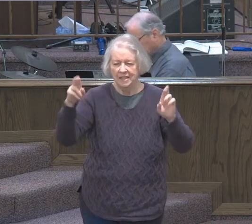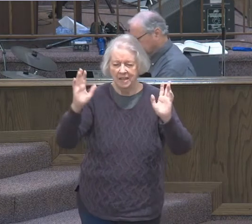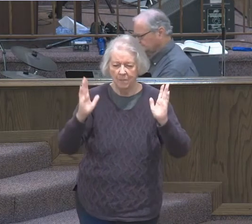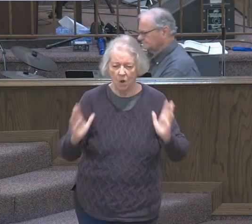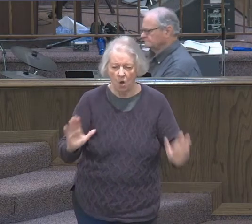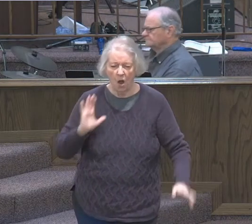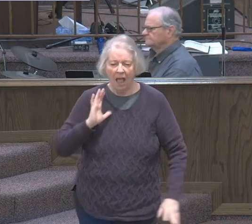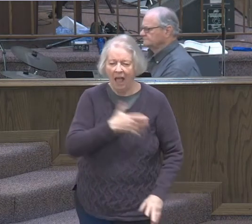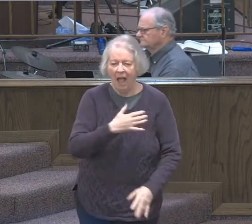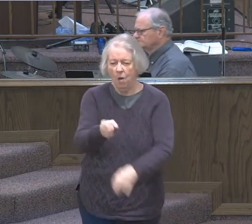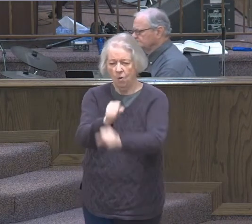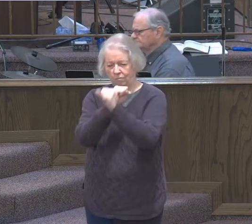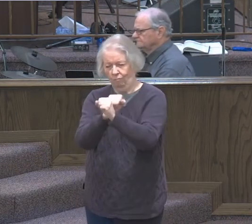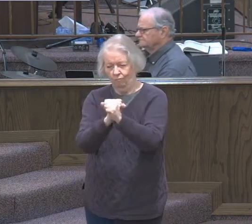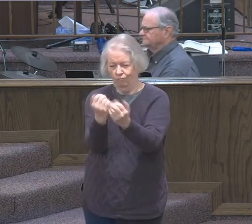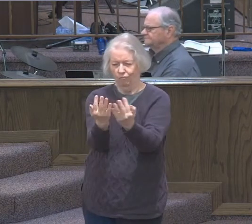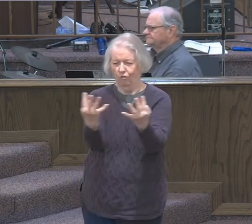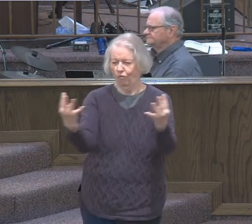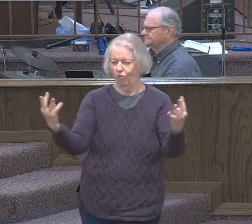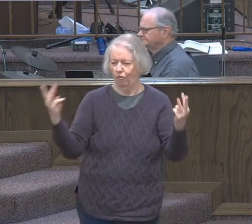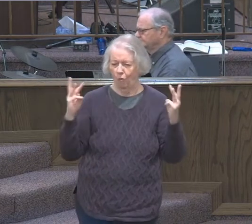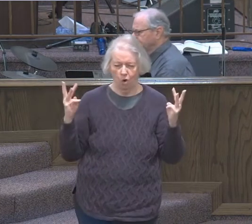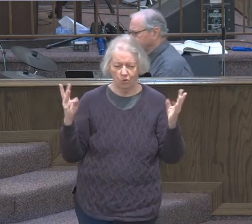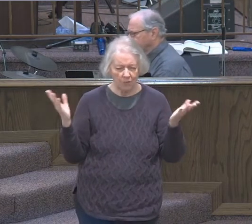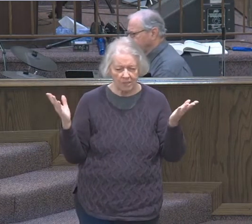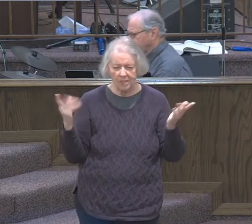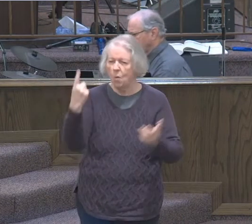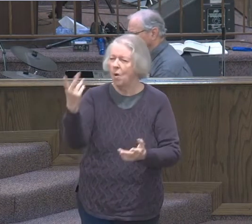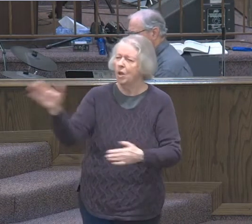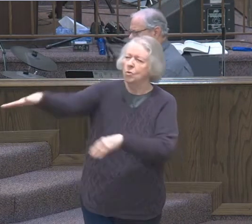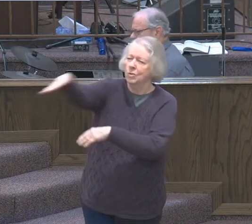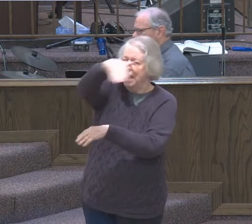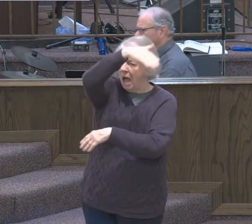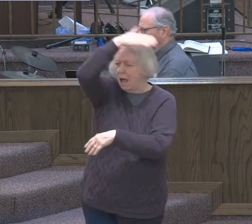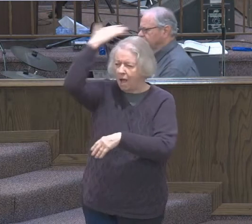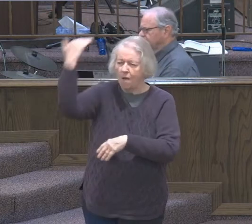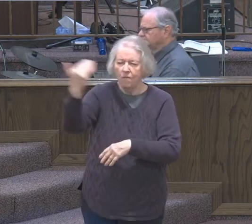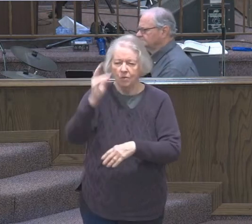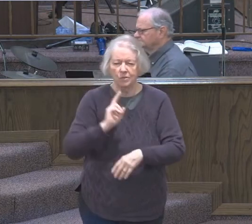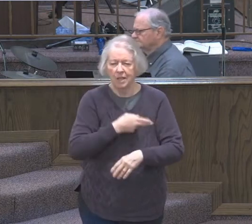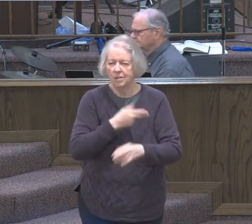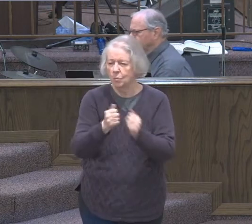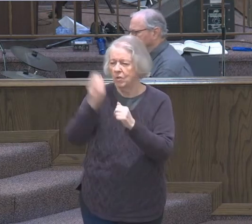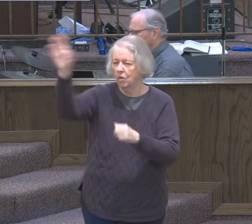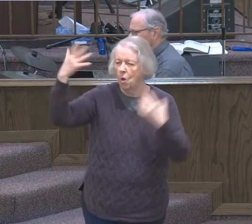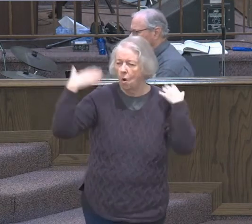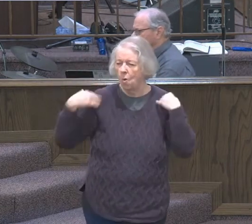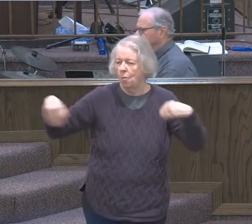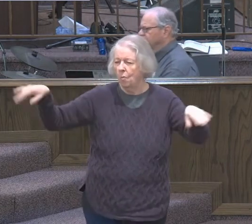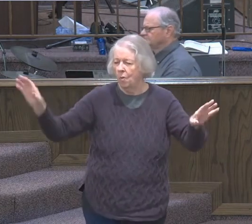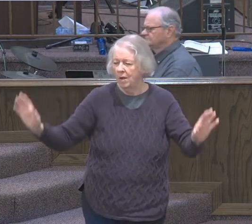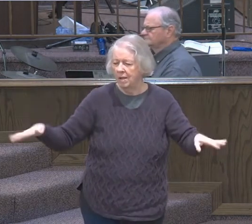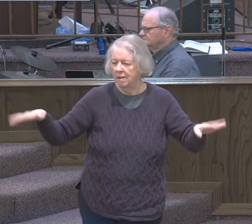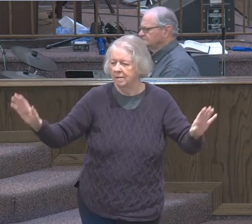Fortress, the one who covers us with your wings,